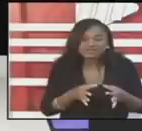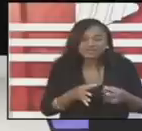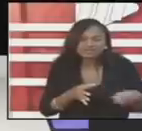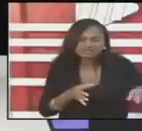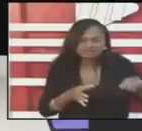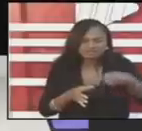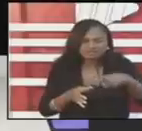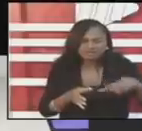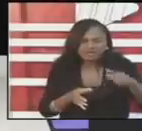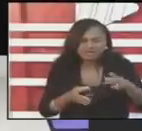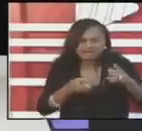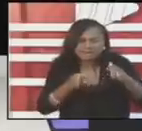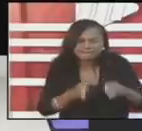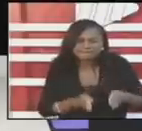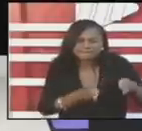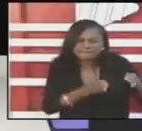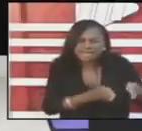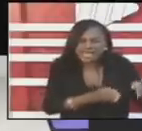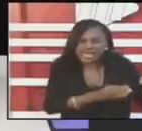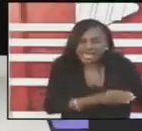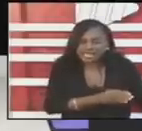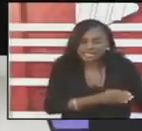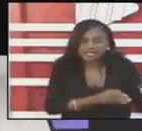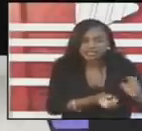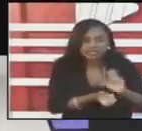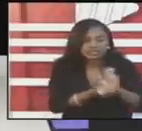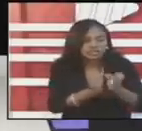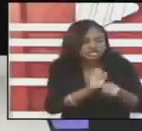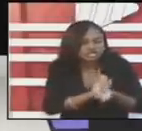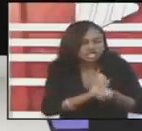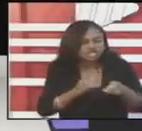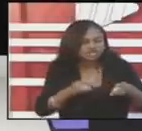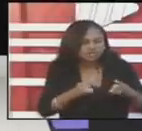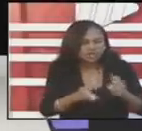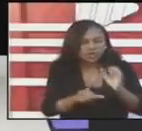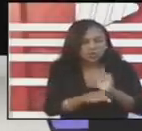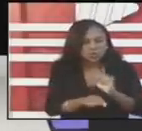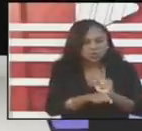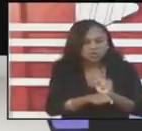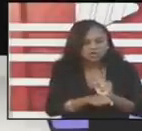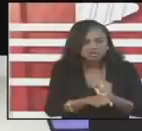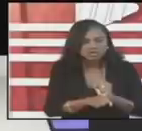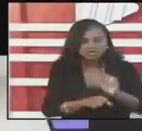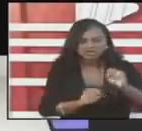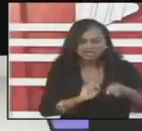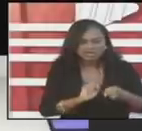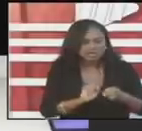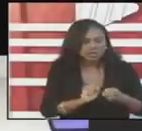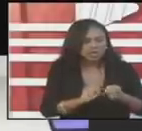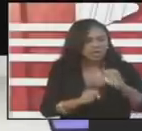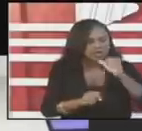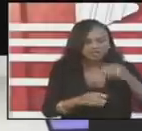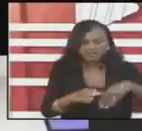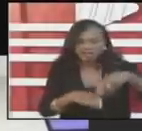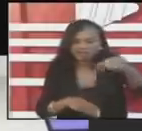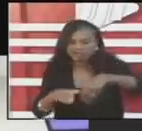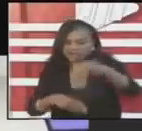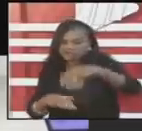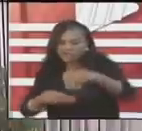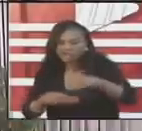any plans to really change the way we work and let this work from home become the new normal.